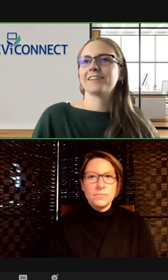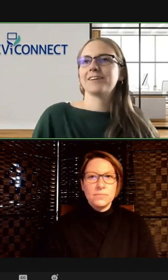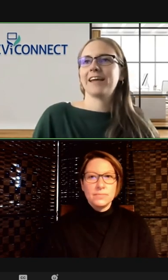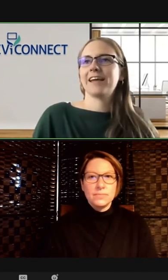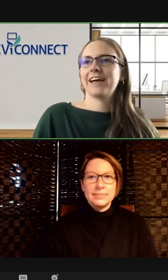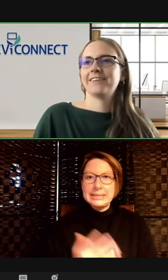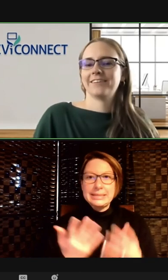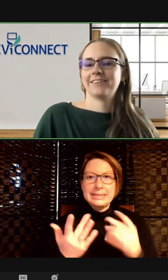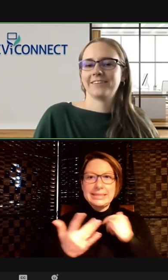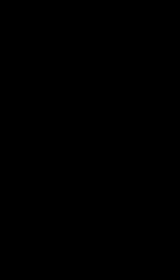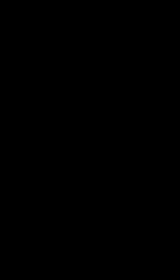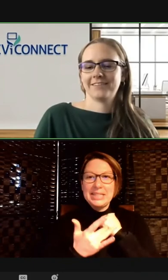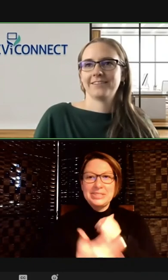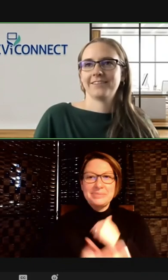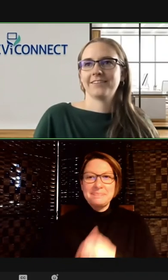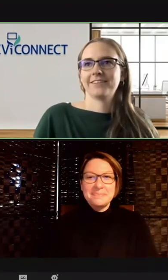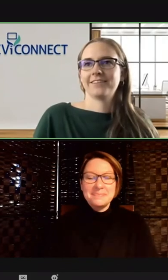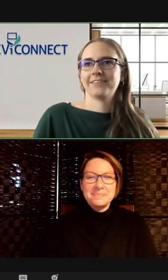What's going on?